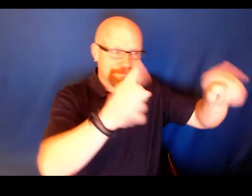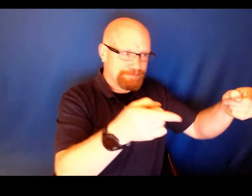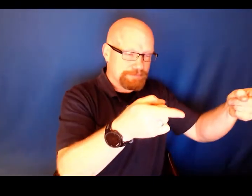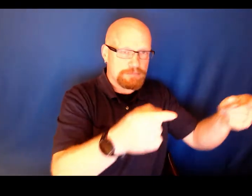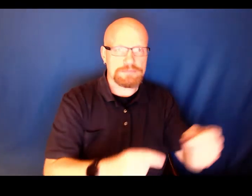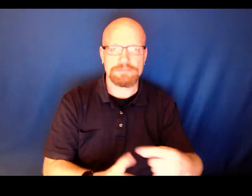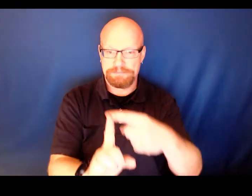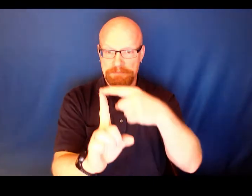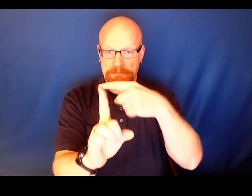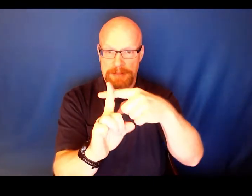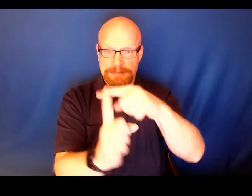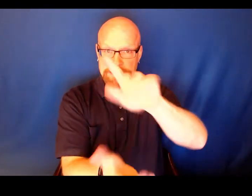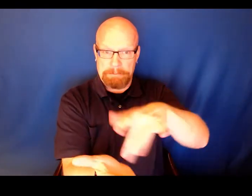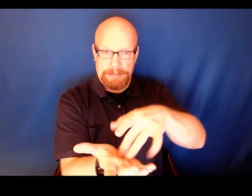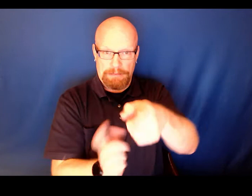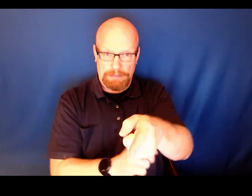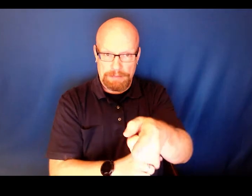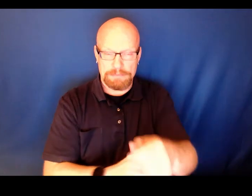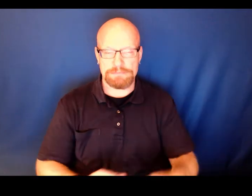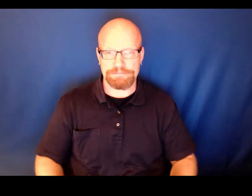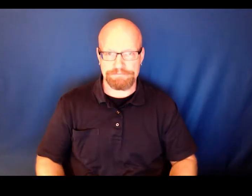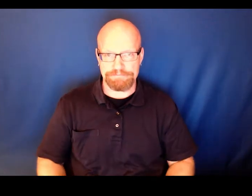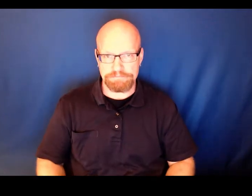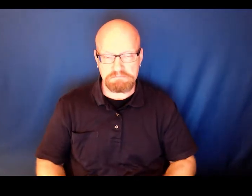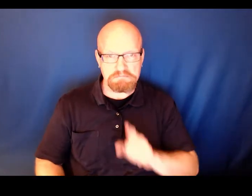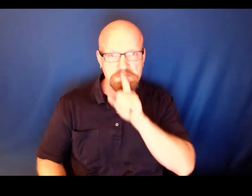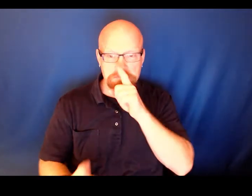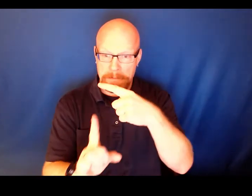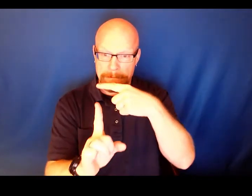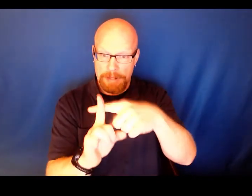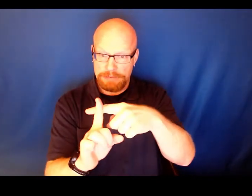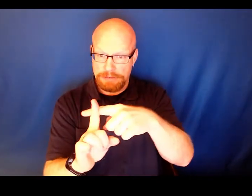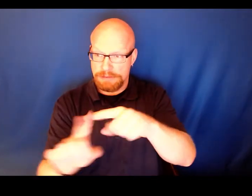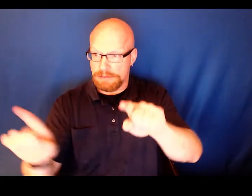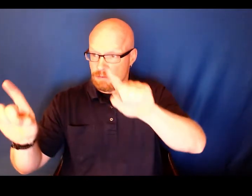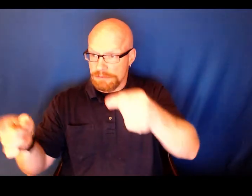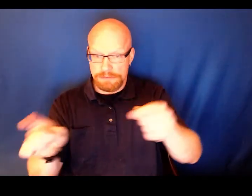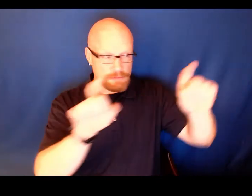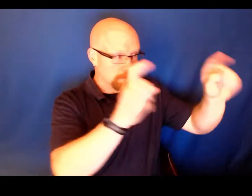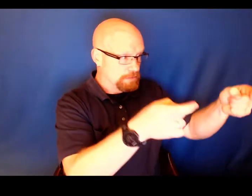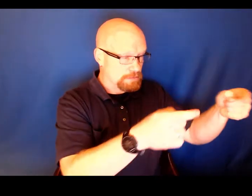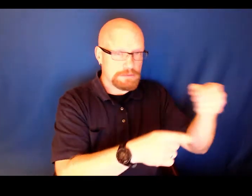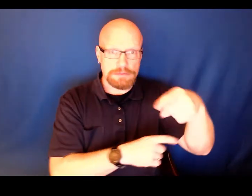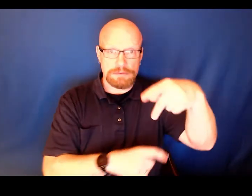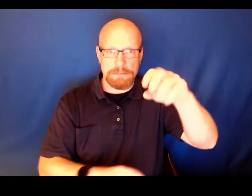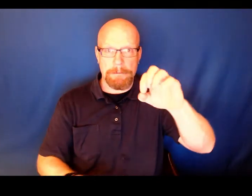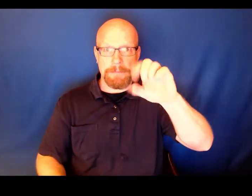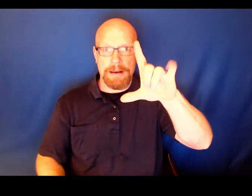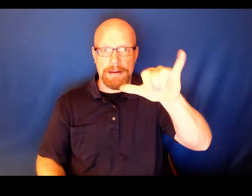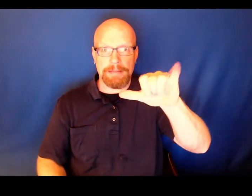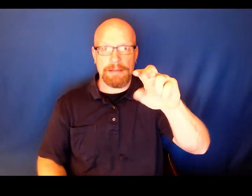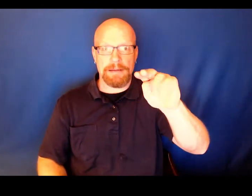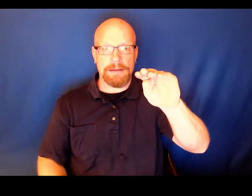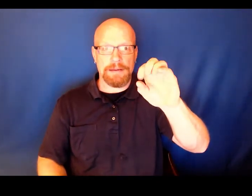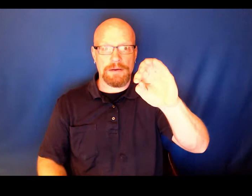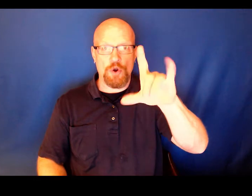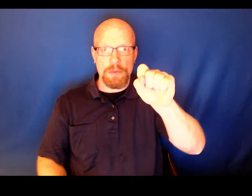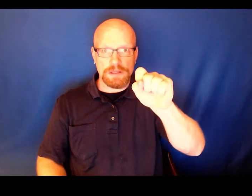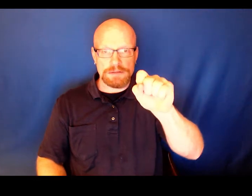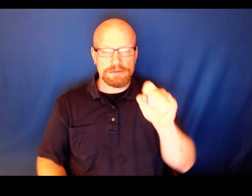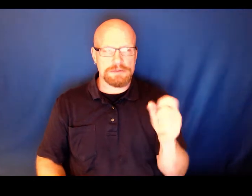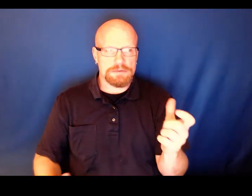You see the parentheses here and then the addition sign in the middle. Really, when you're adding two polynomials like this,